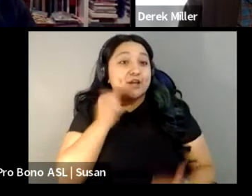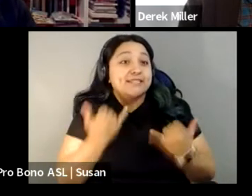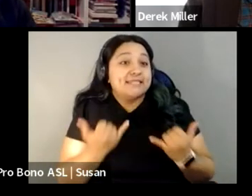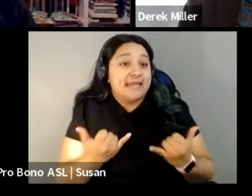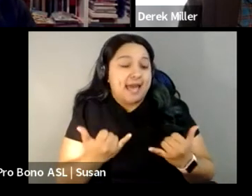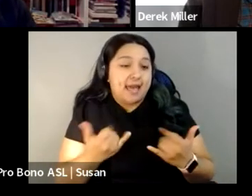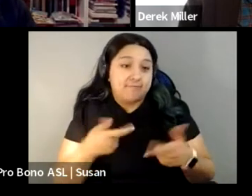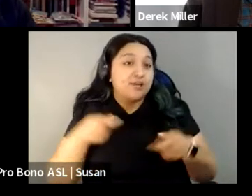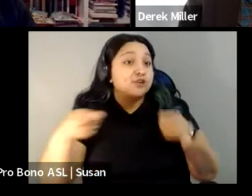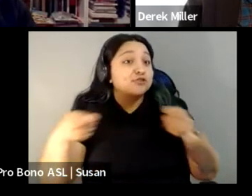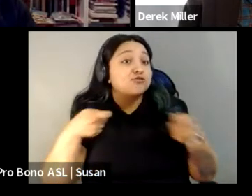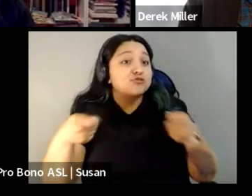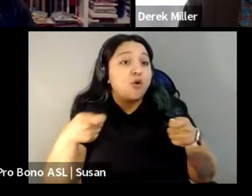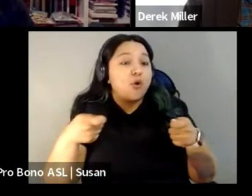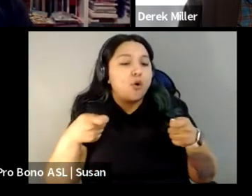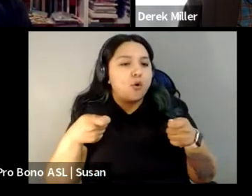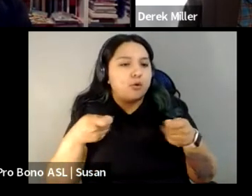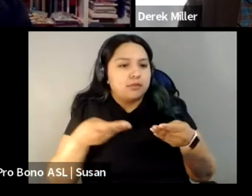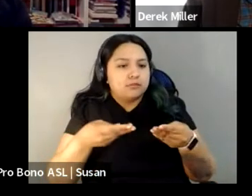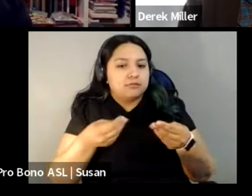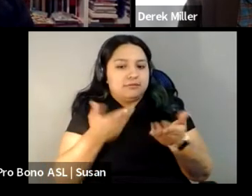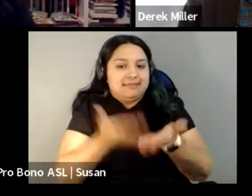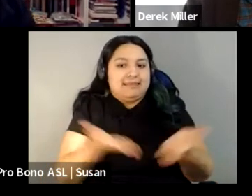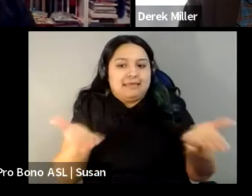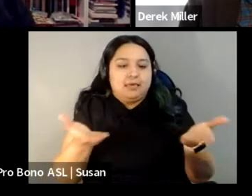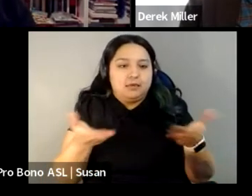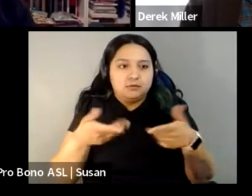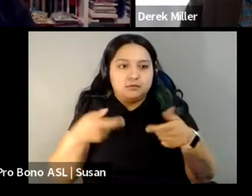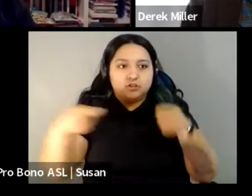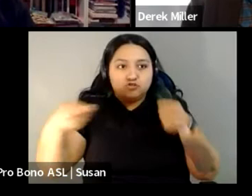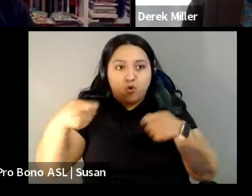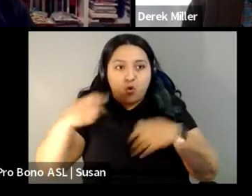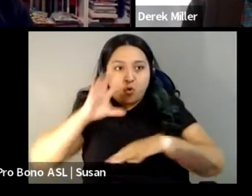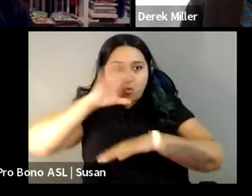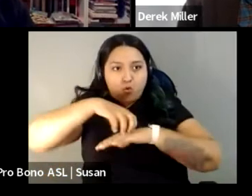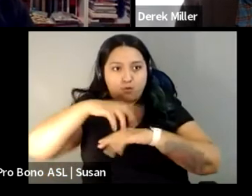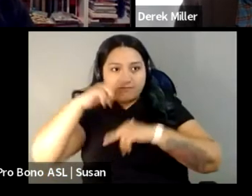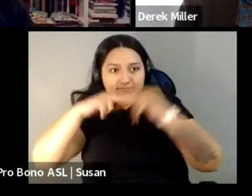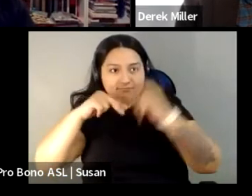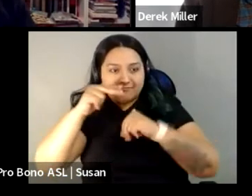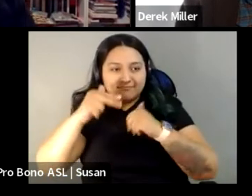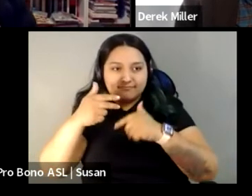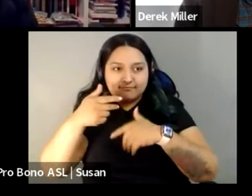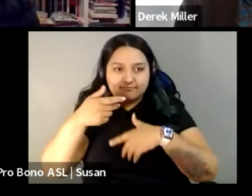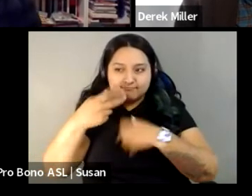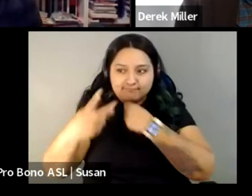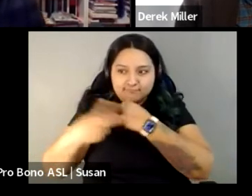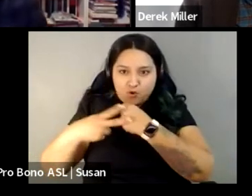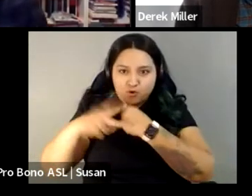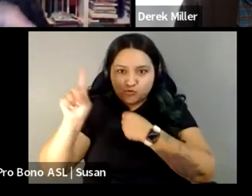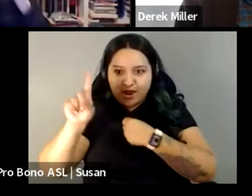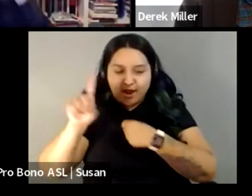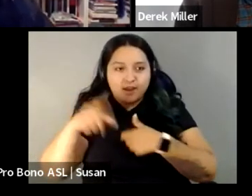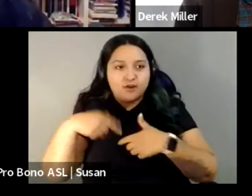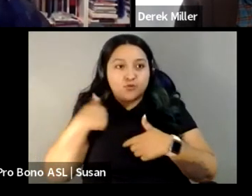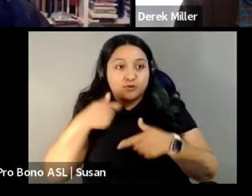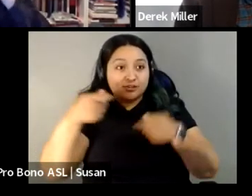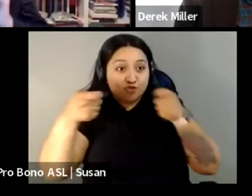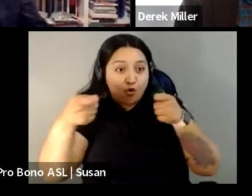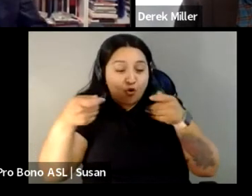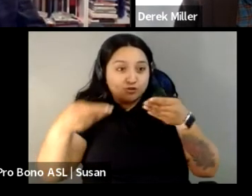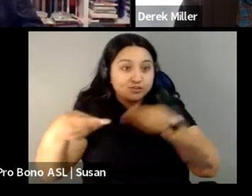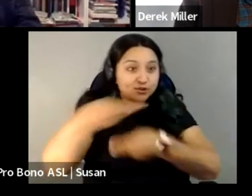the storage space, the fulfillment centers, control circulation, and control the market. And it seems